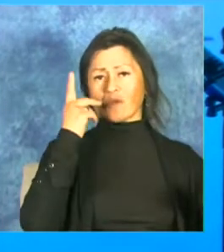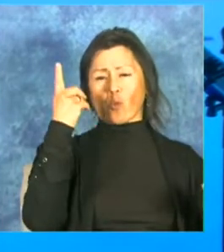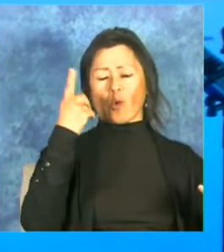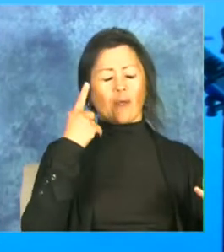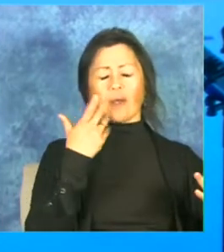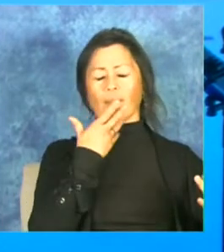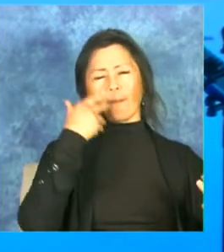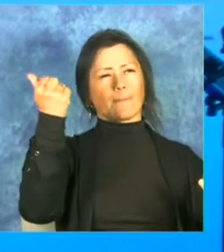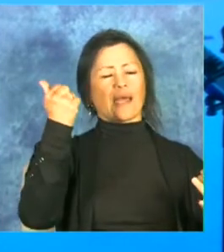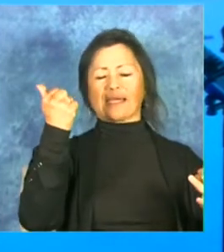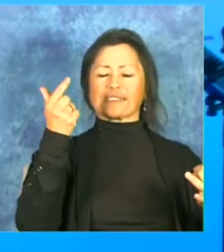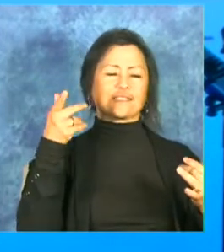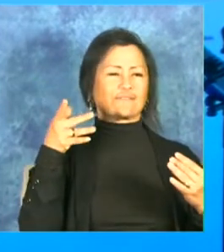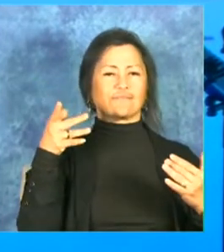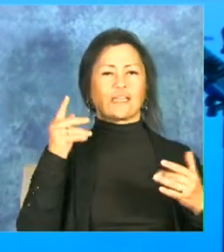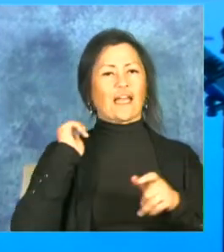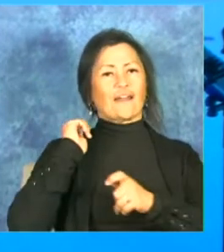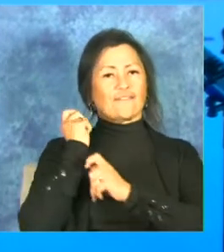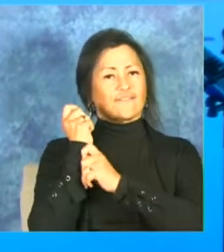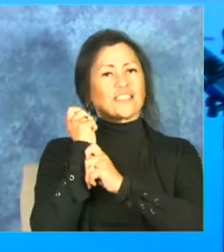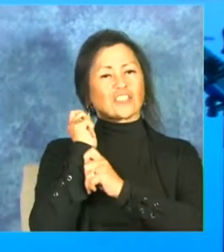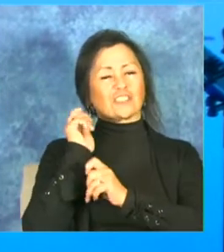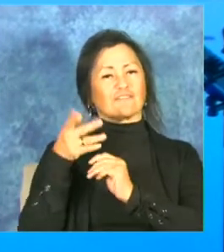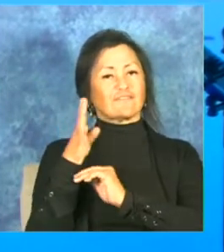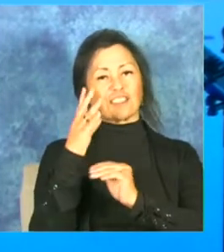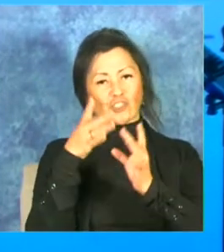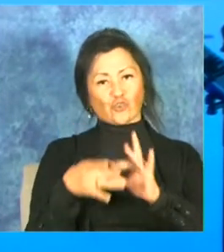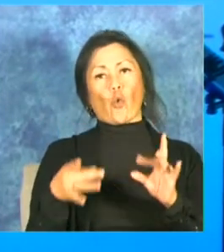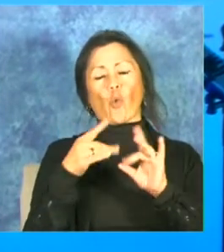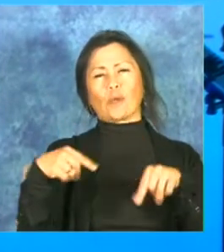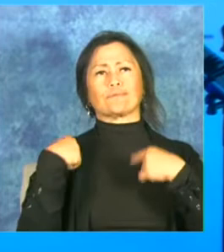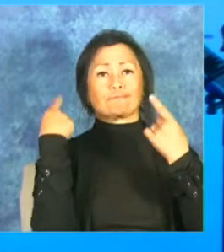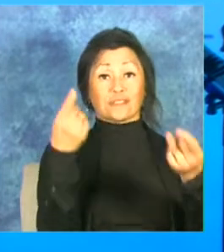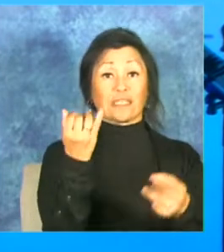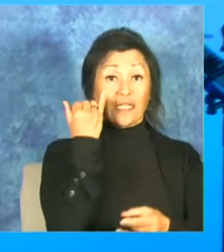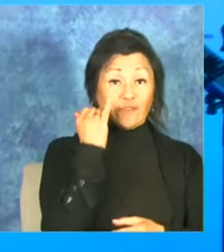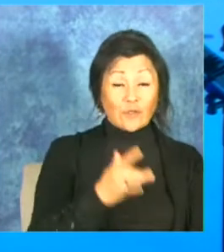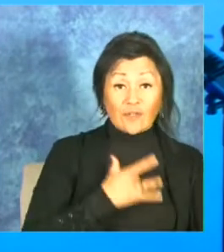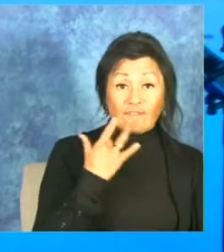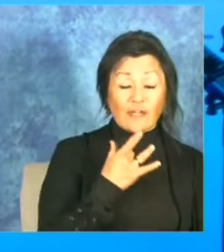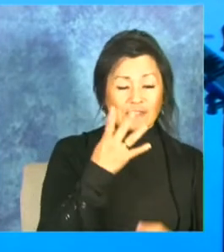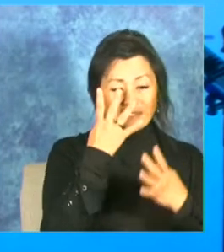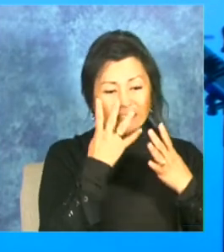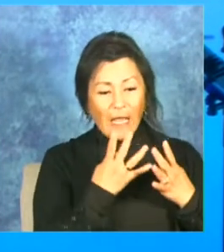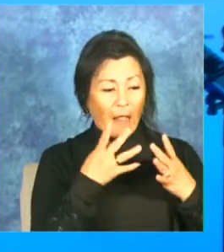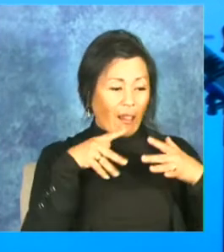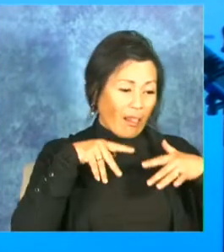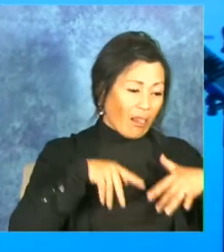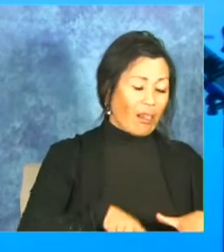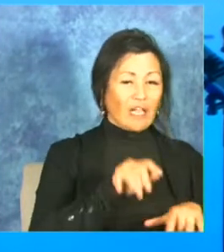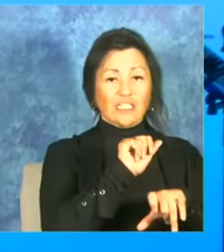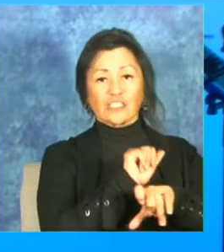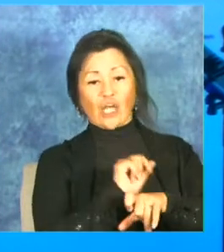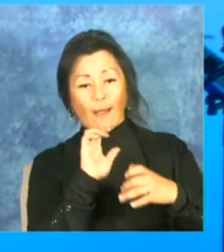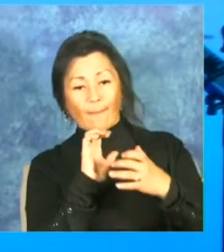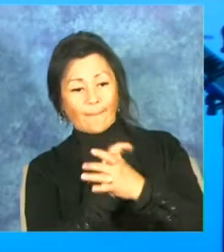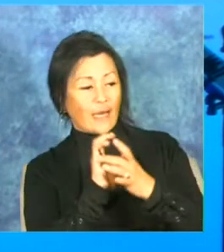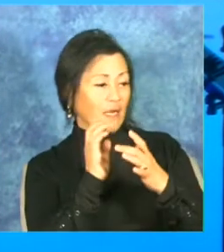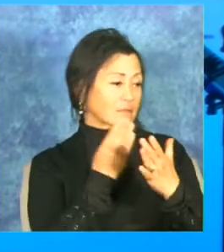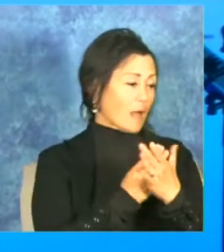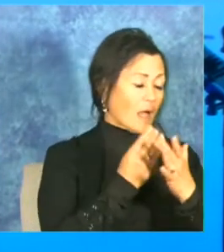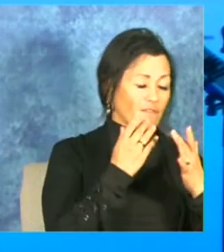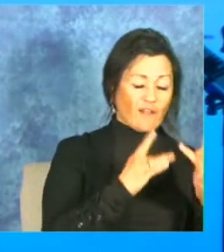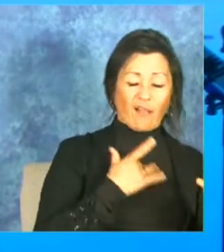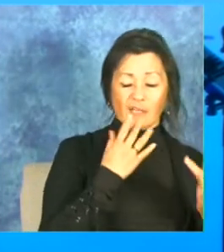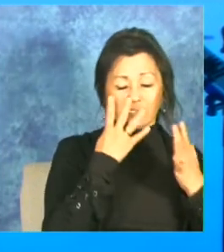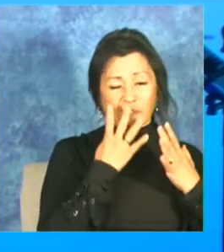great fishing stories of all times. And if you have ever felt discouraged by your job, your marriage, your